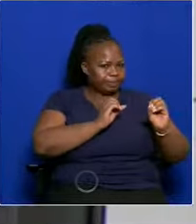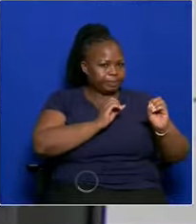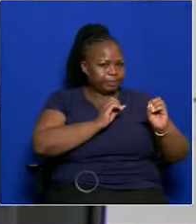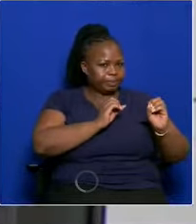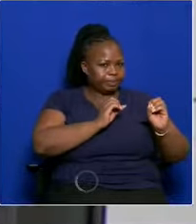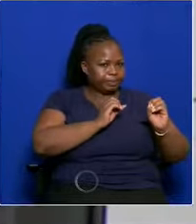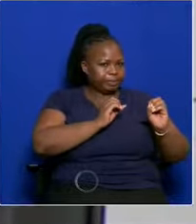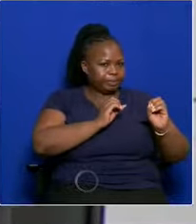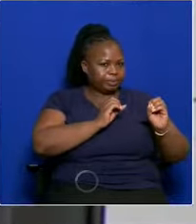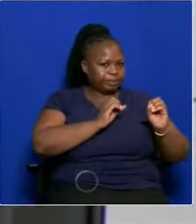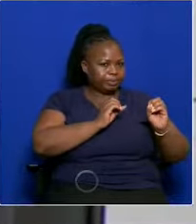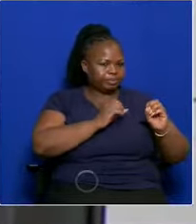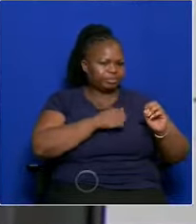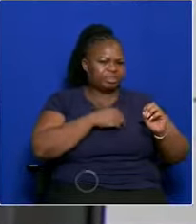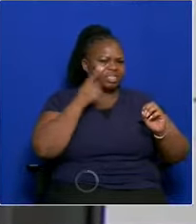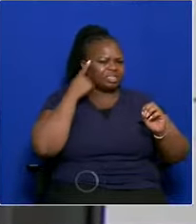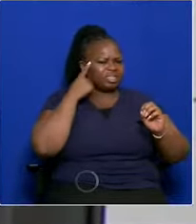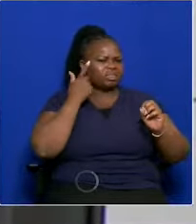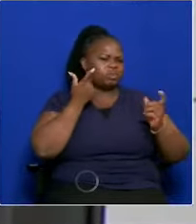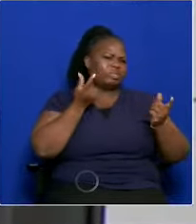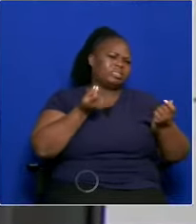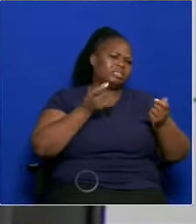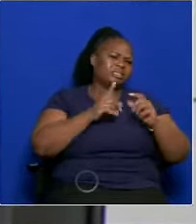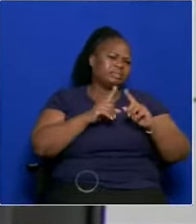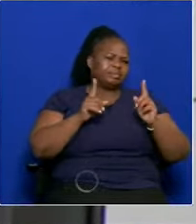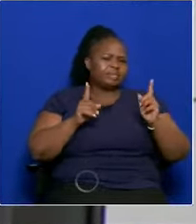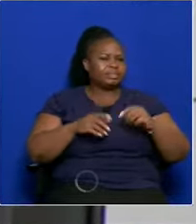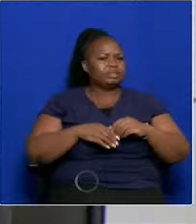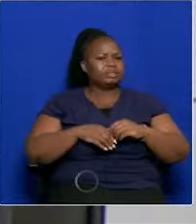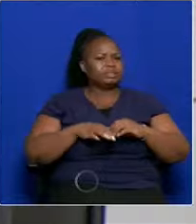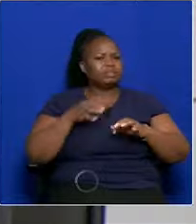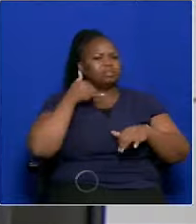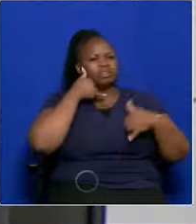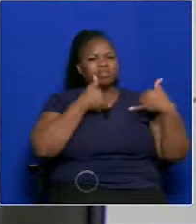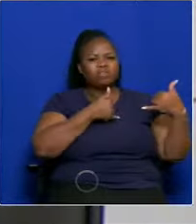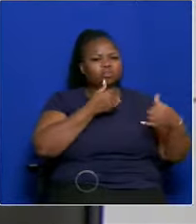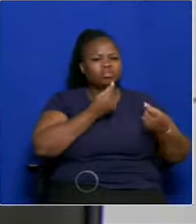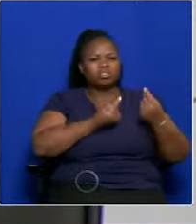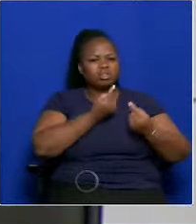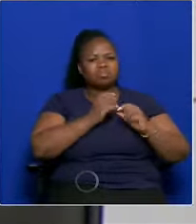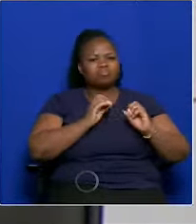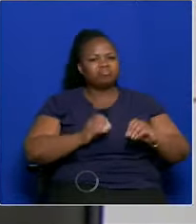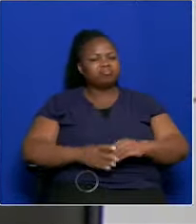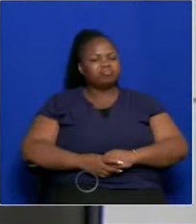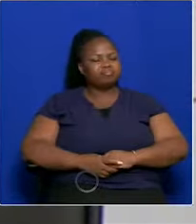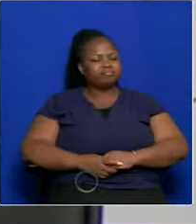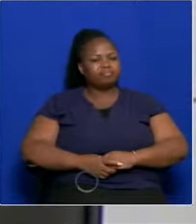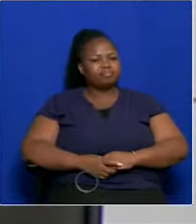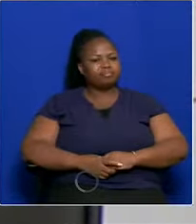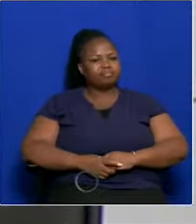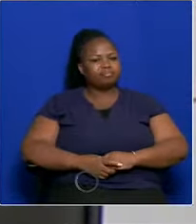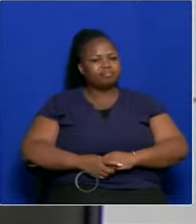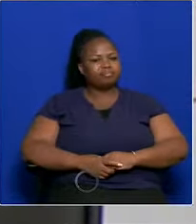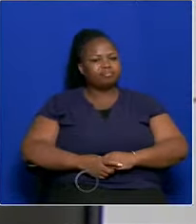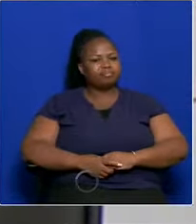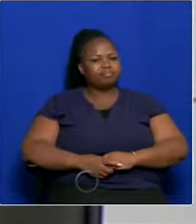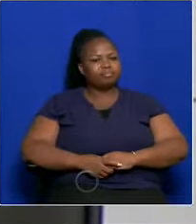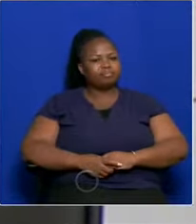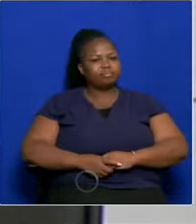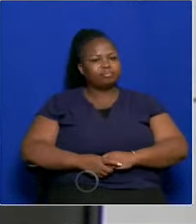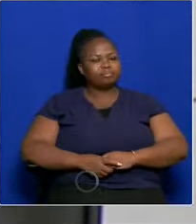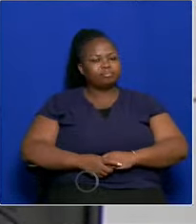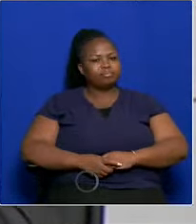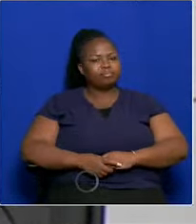I think we did, but we never phoned each other. I don't think we phoned each other in